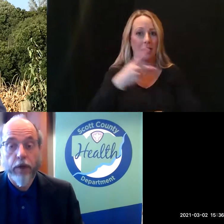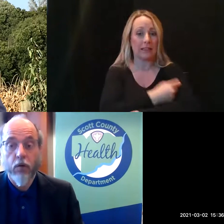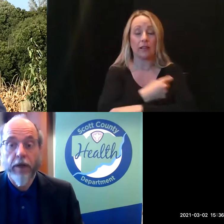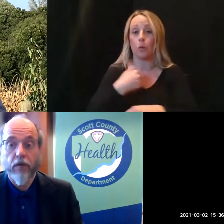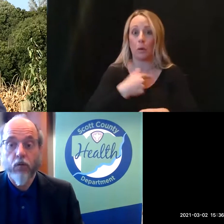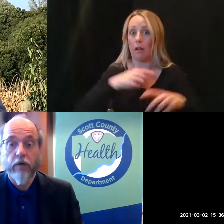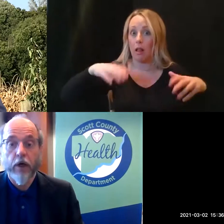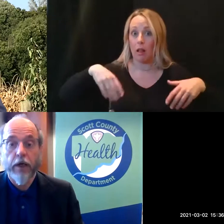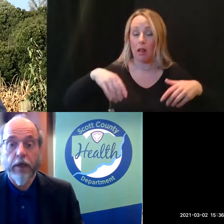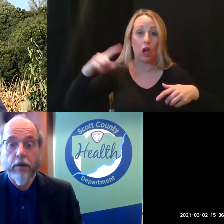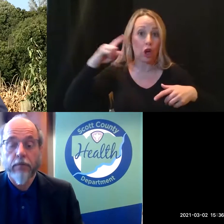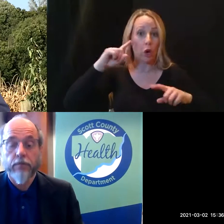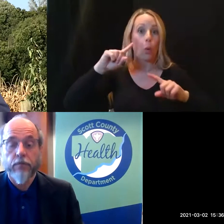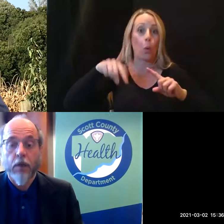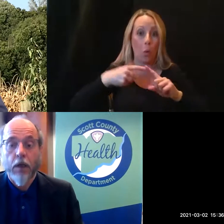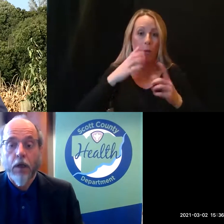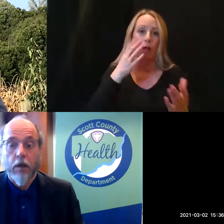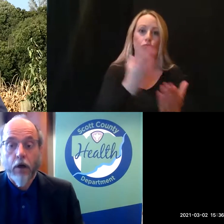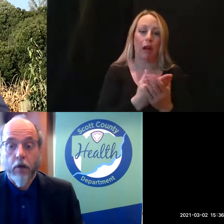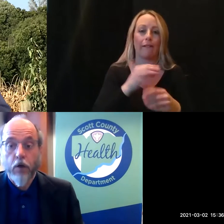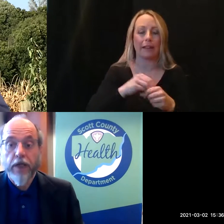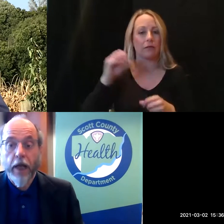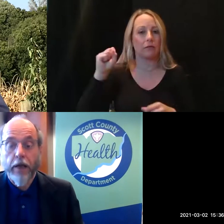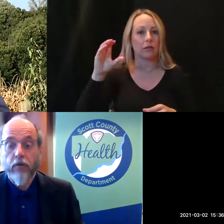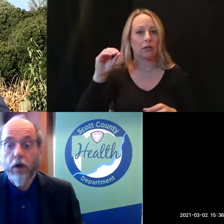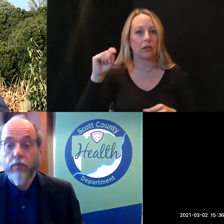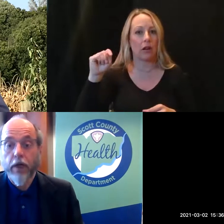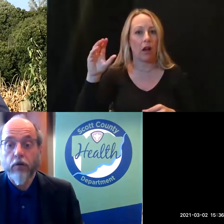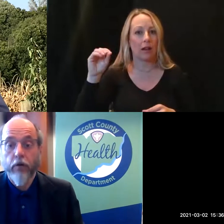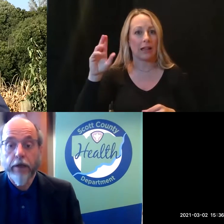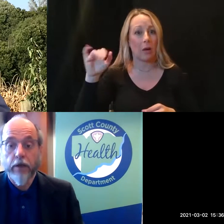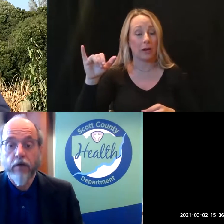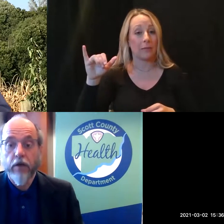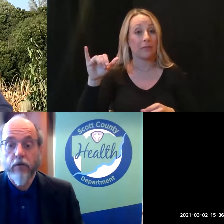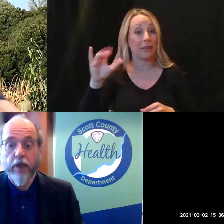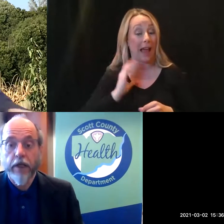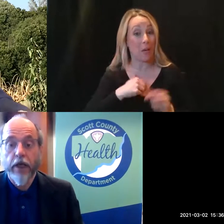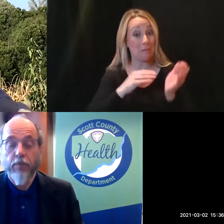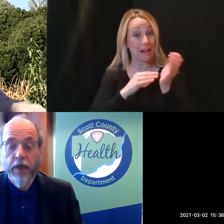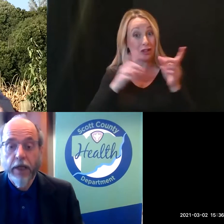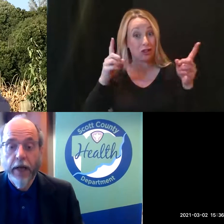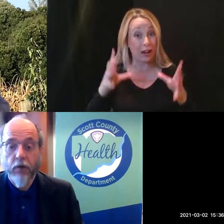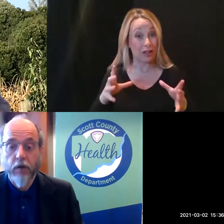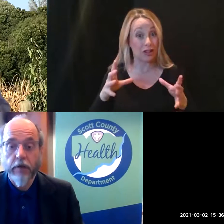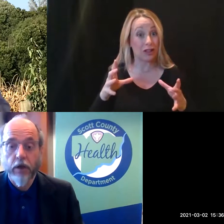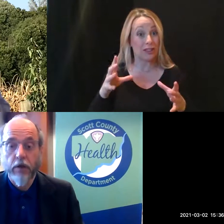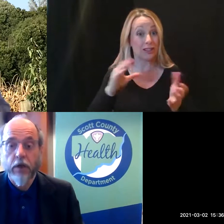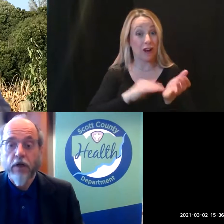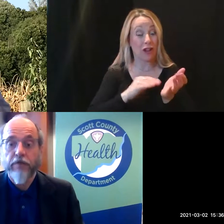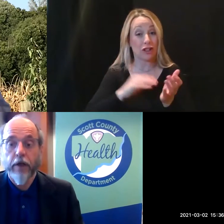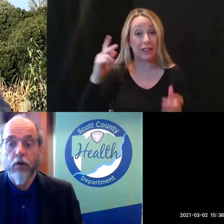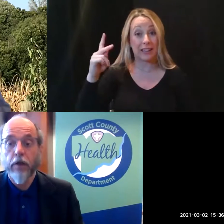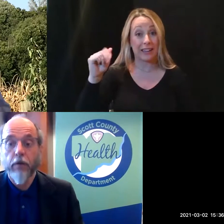heard when it will make its way to Scott County. Dr. Ludwig, Katz, our medical director, continues to dedicate many hours listening